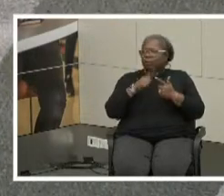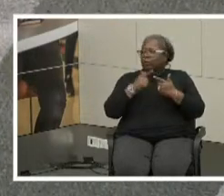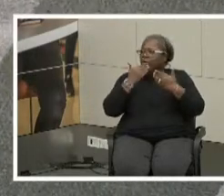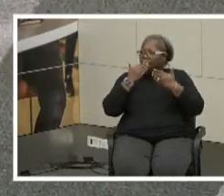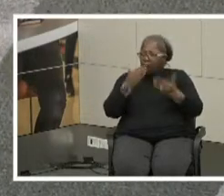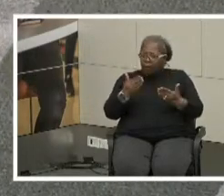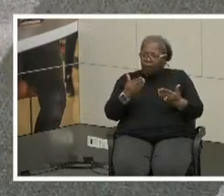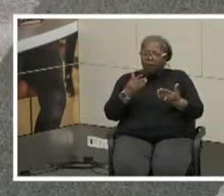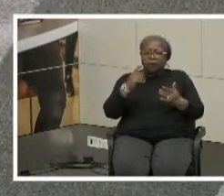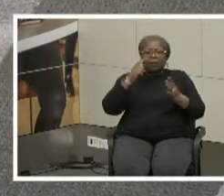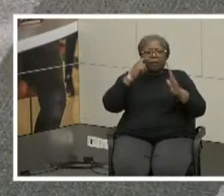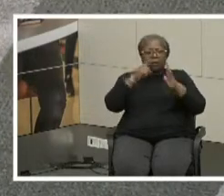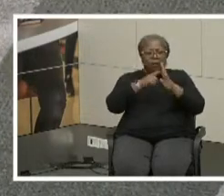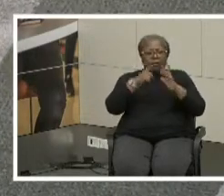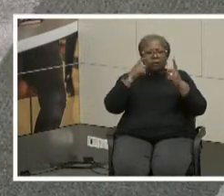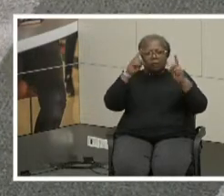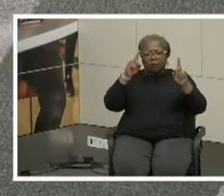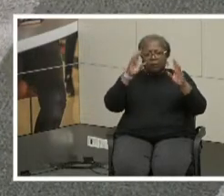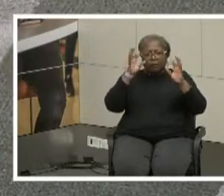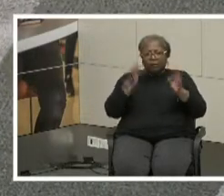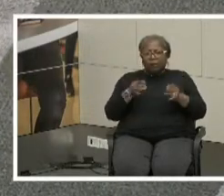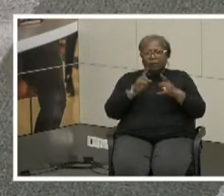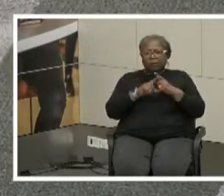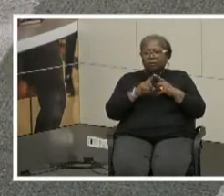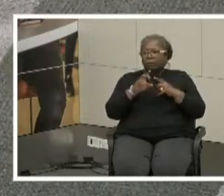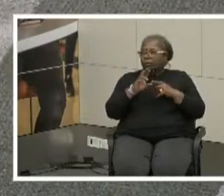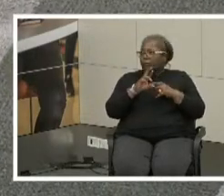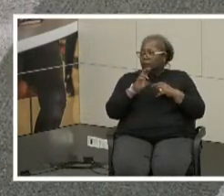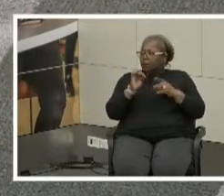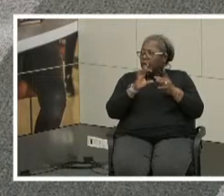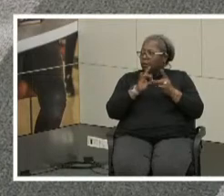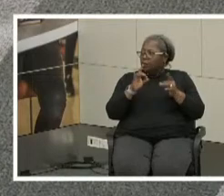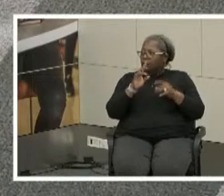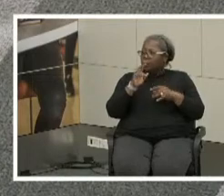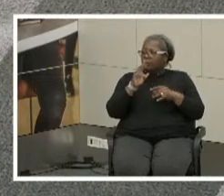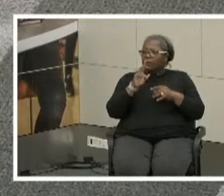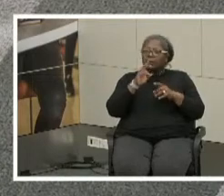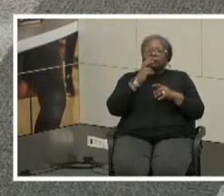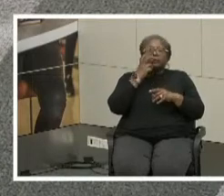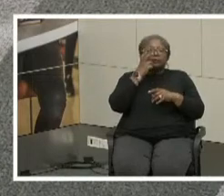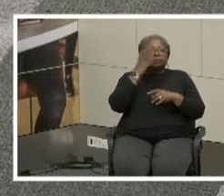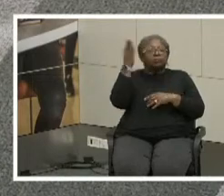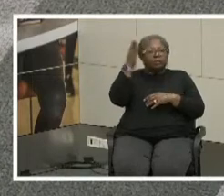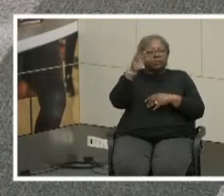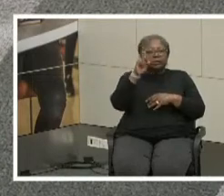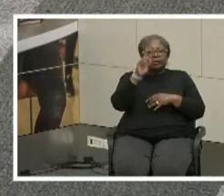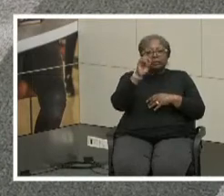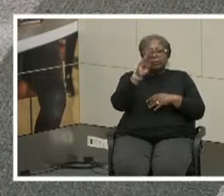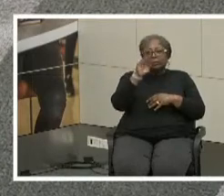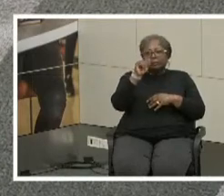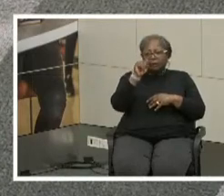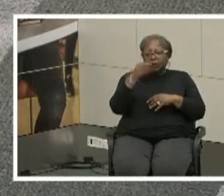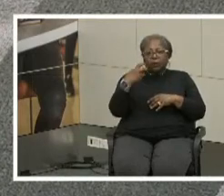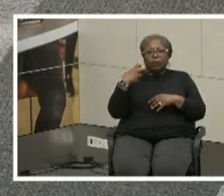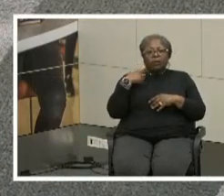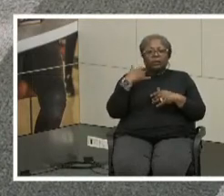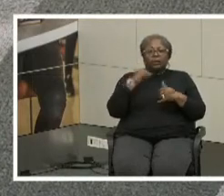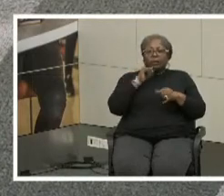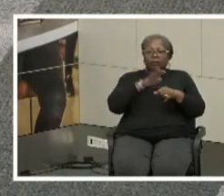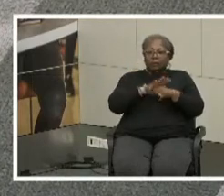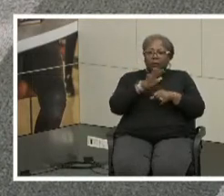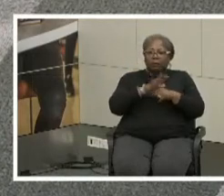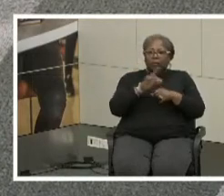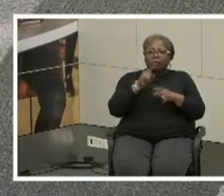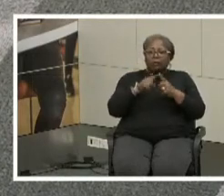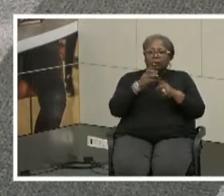thank you and acknowledge success in deciding to reinstate stiens for speech and debate coaches though this is still not enough and it still requires continued